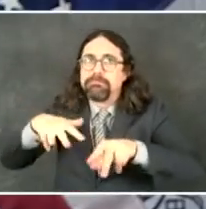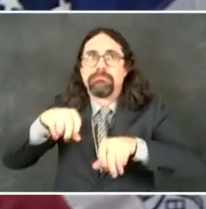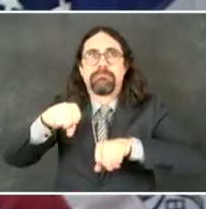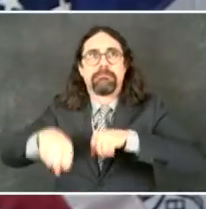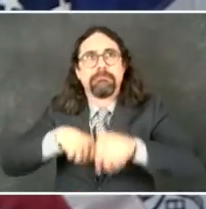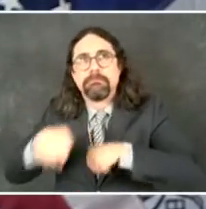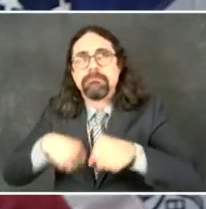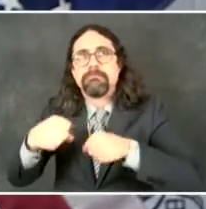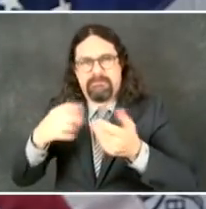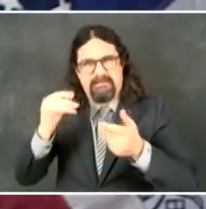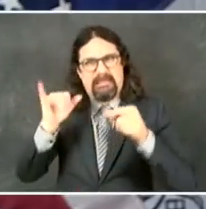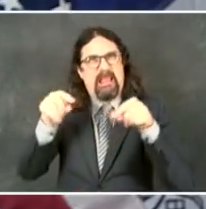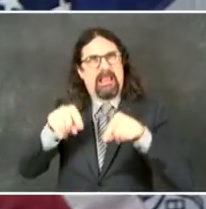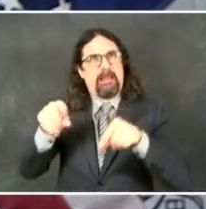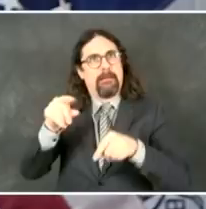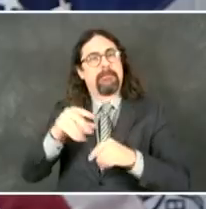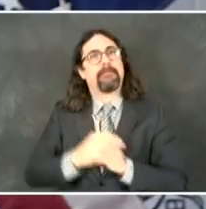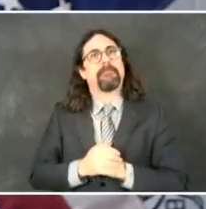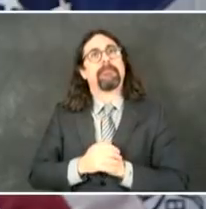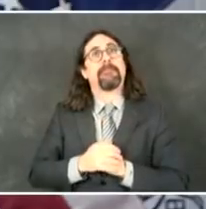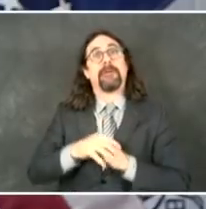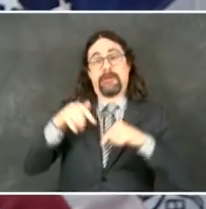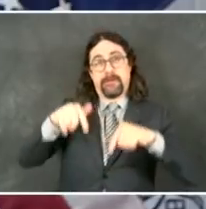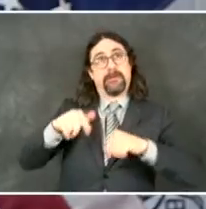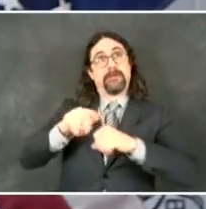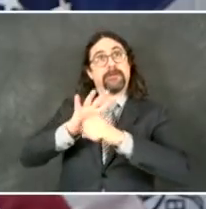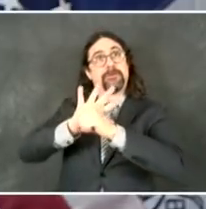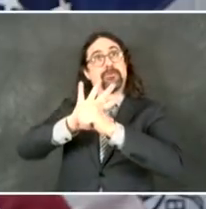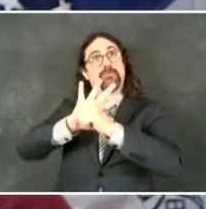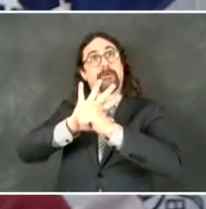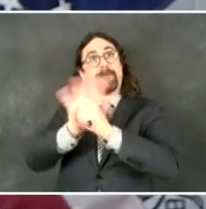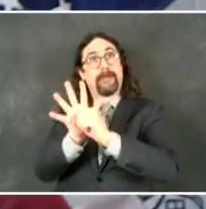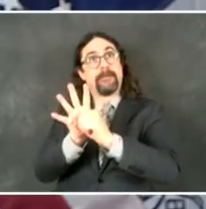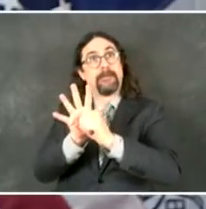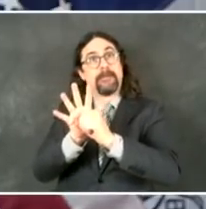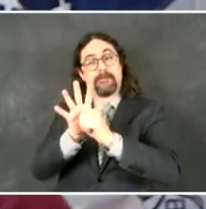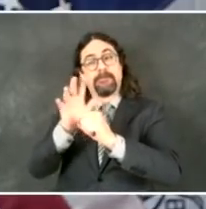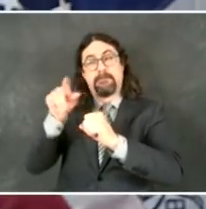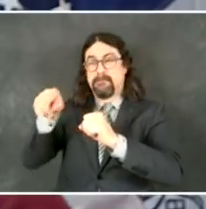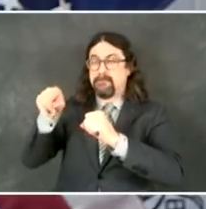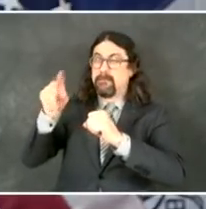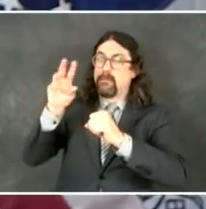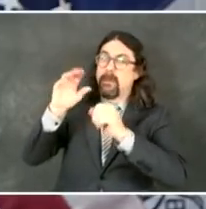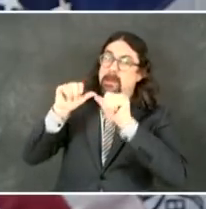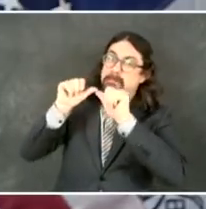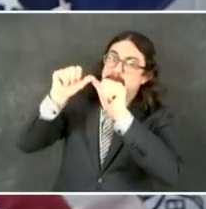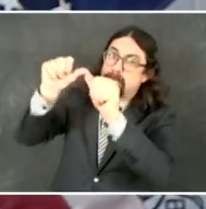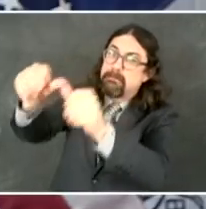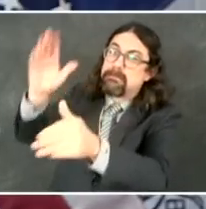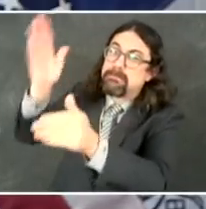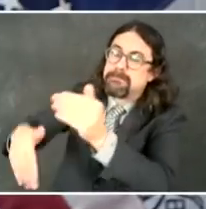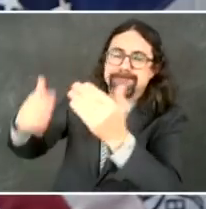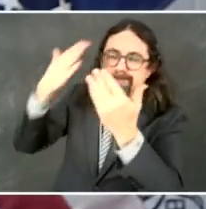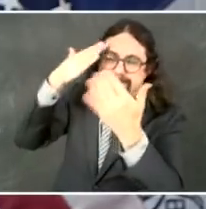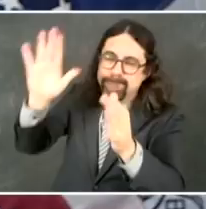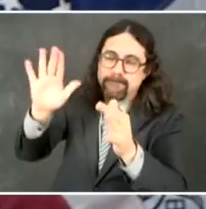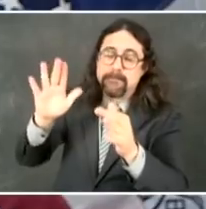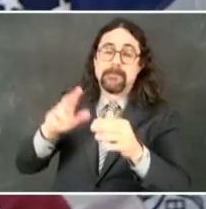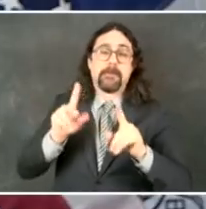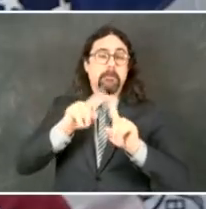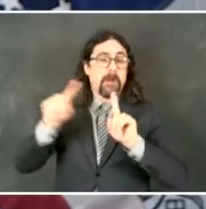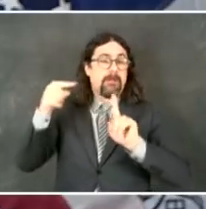miles of those open streets. And the way we will do it, we're going to focus first on